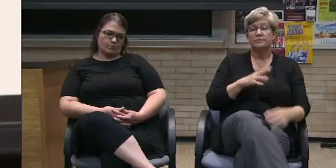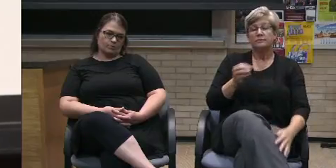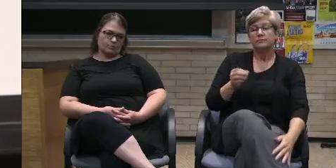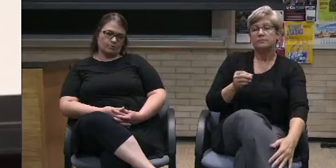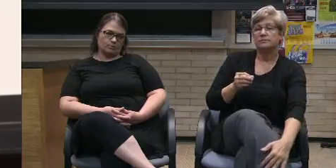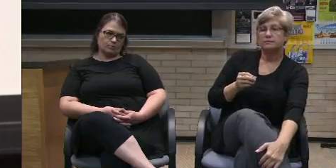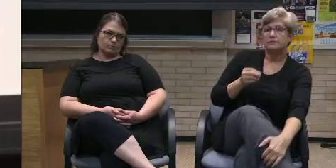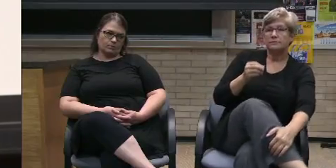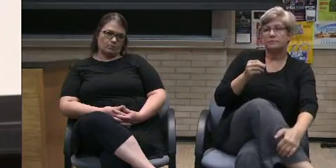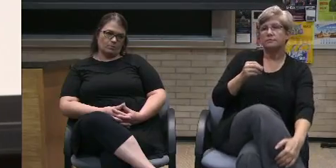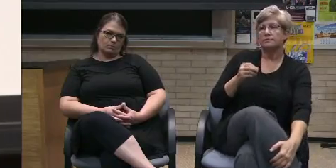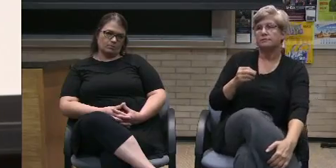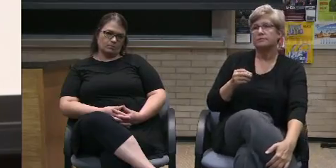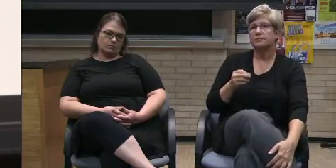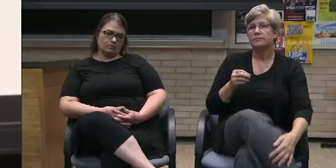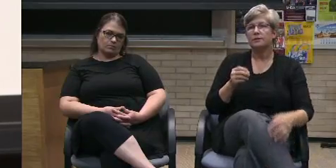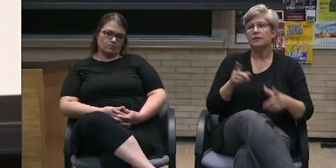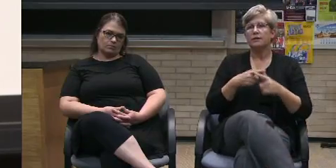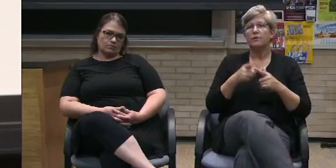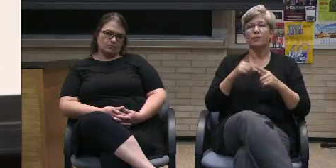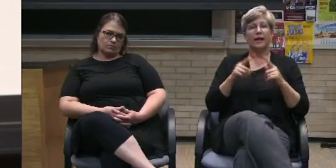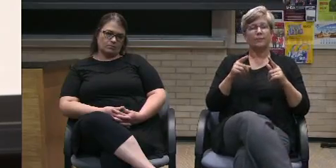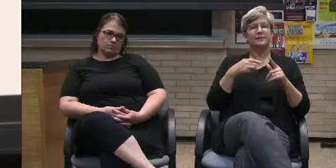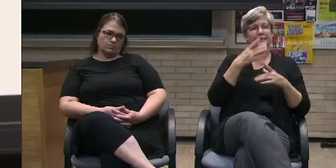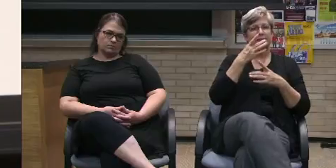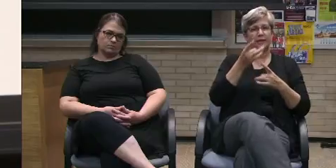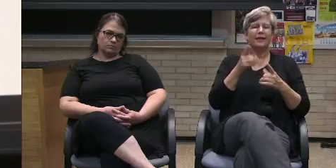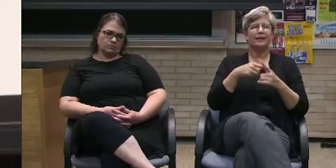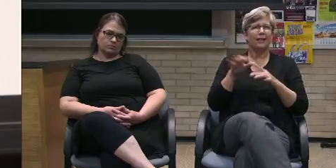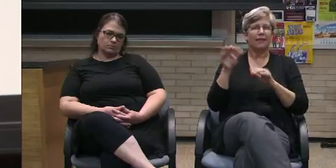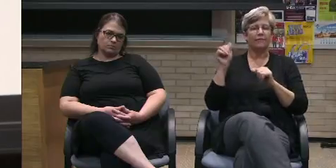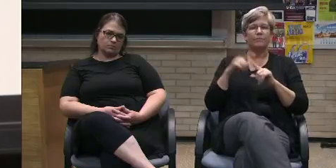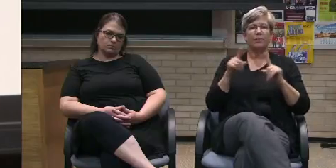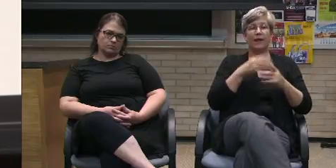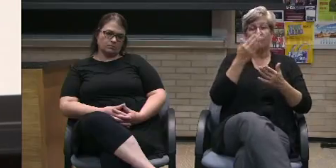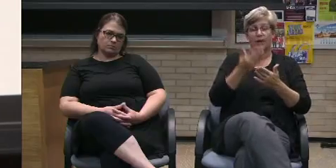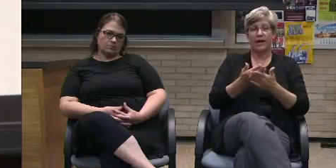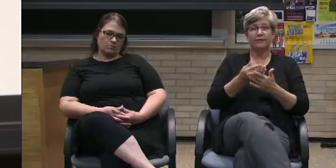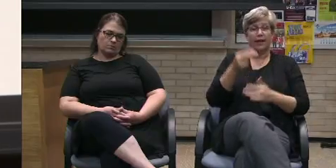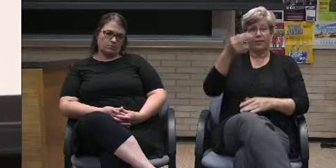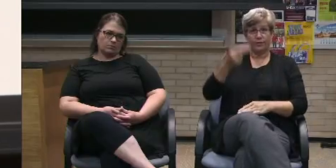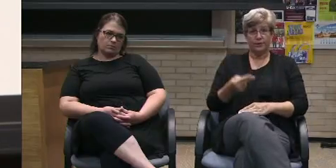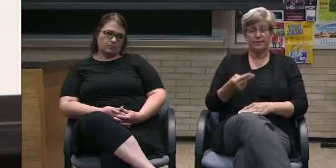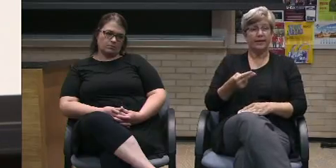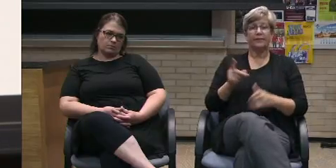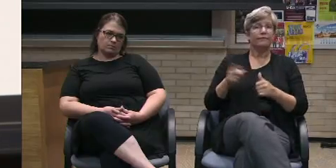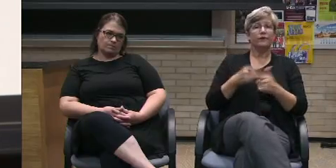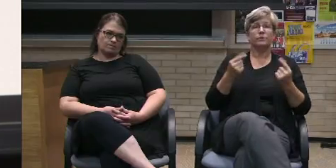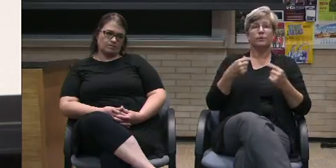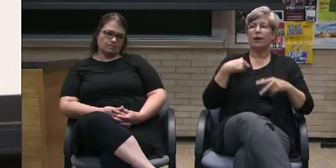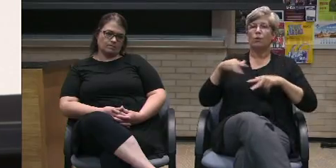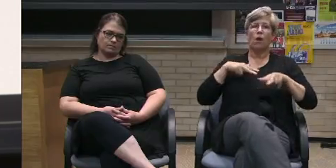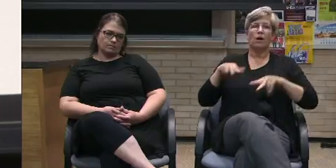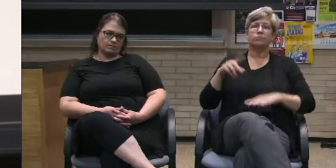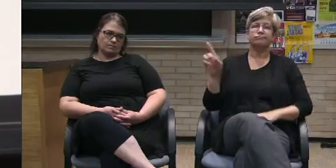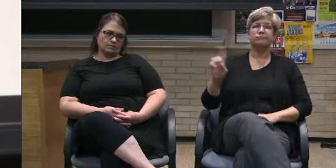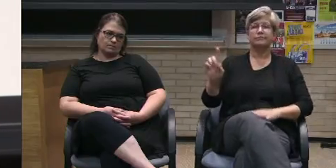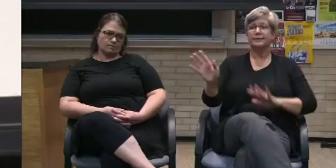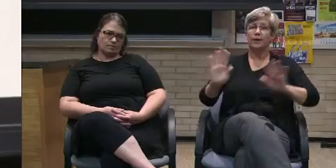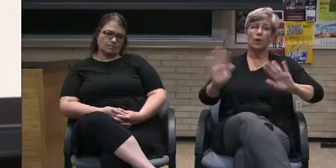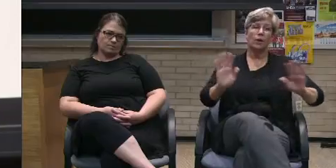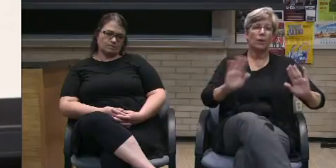I was leaving. But the cool thing was, when I arrived there, the first thing I did every Thursday was I would walk through all of the offices. Hi, I'm here, how's it